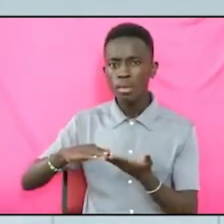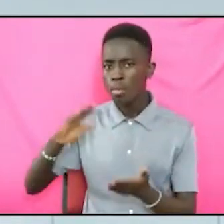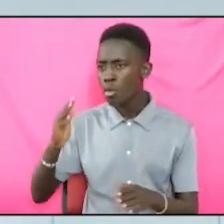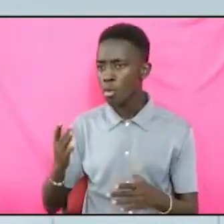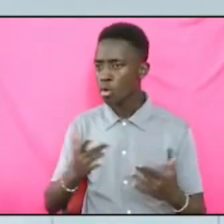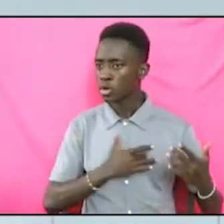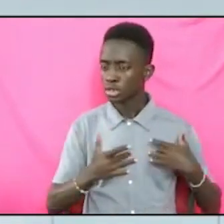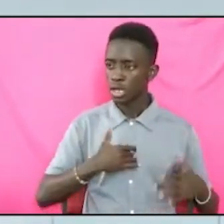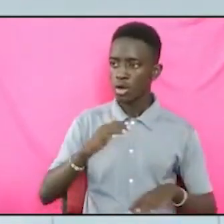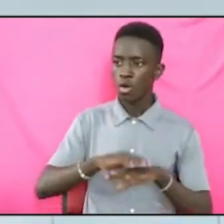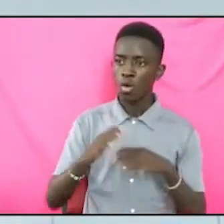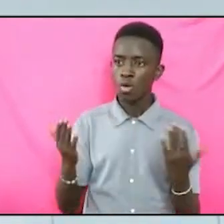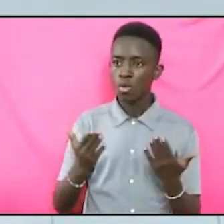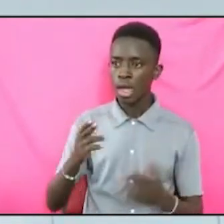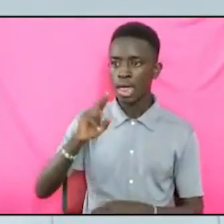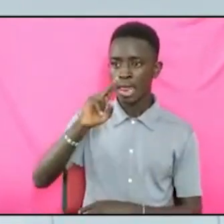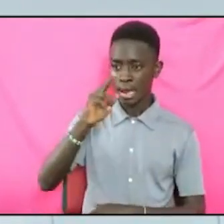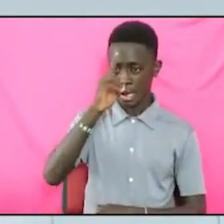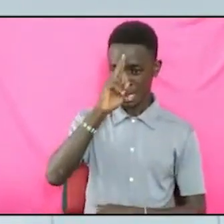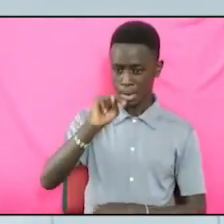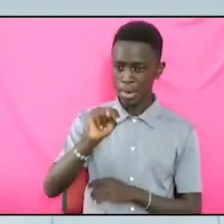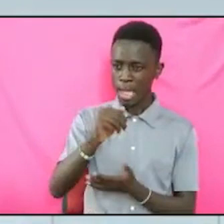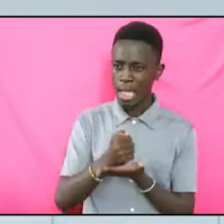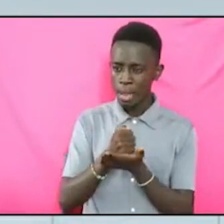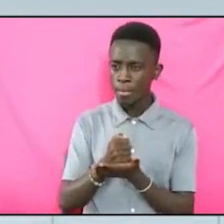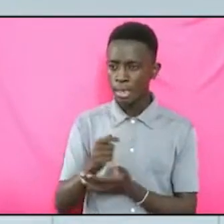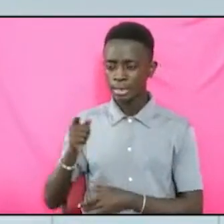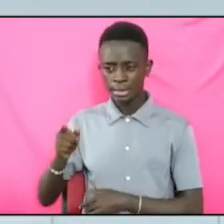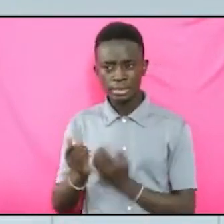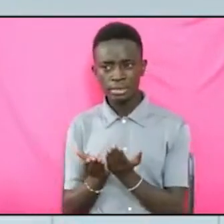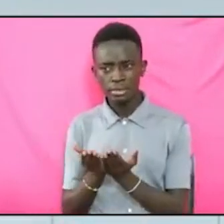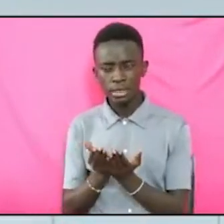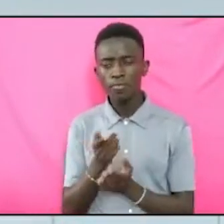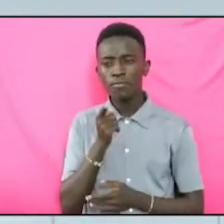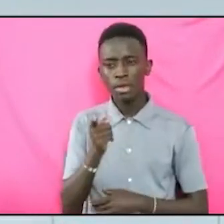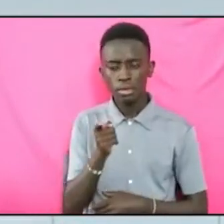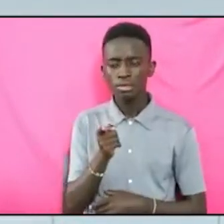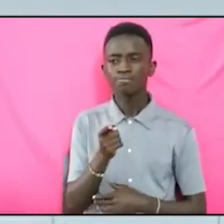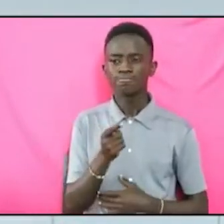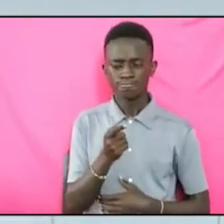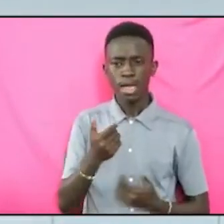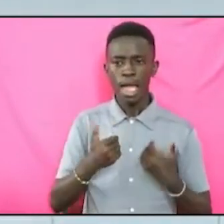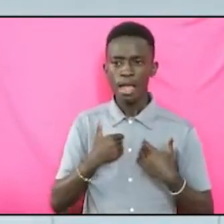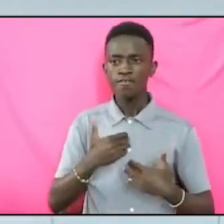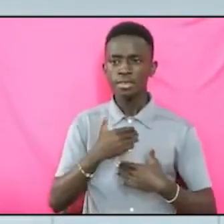concerned of Naaman's health that she has the trust, she has the faith, she has the boldness to